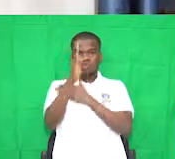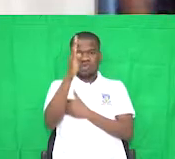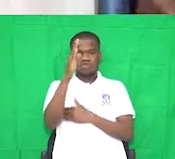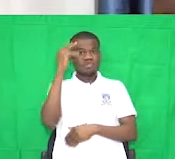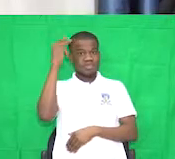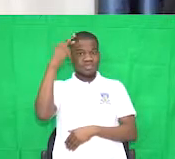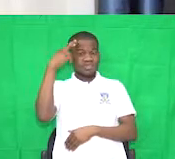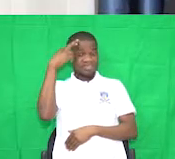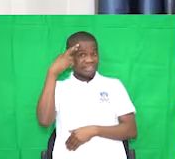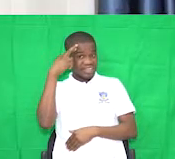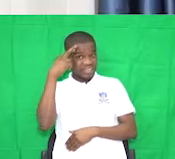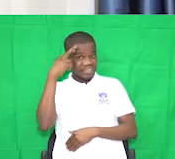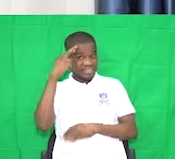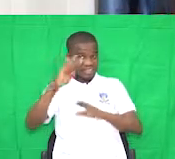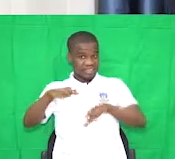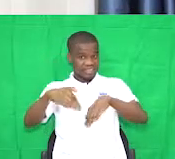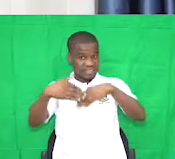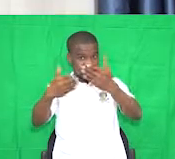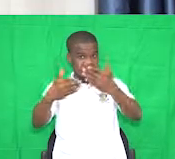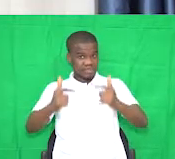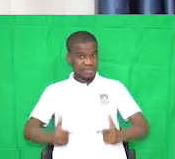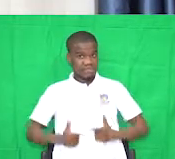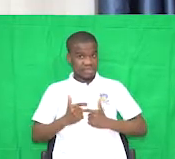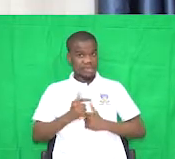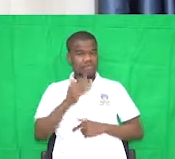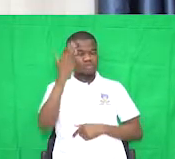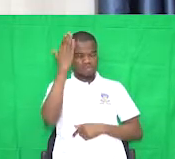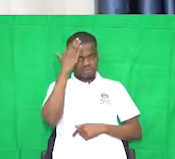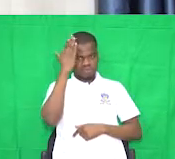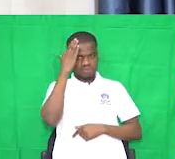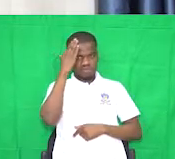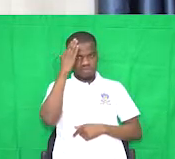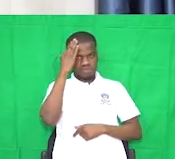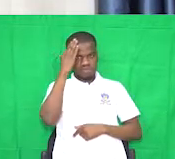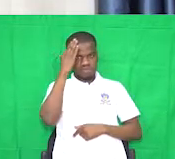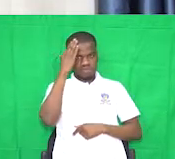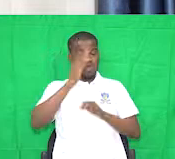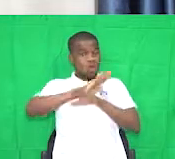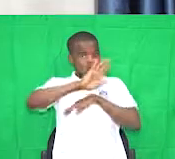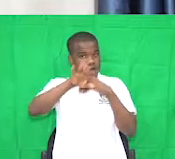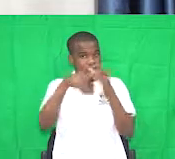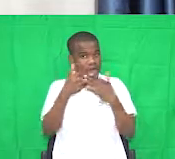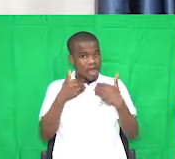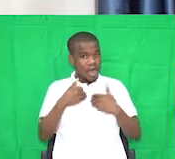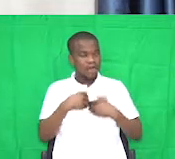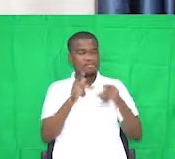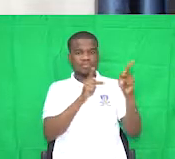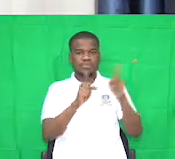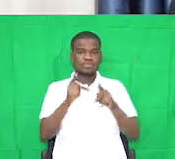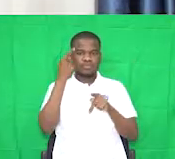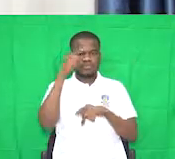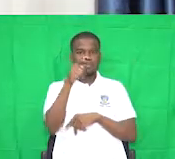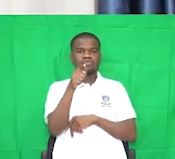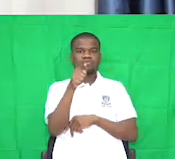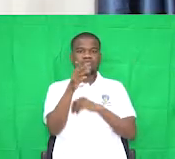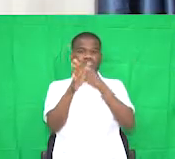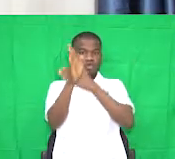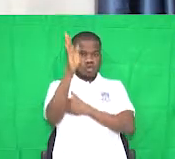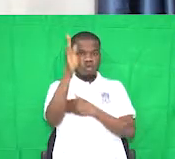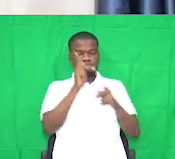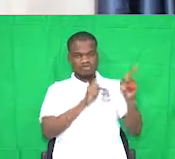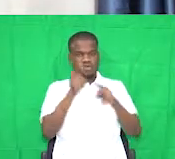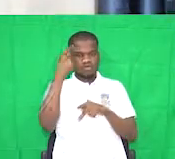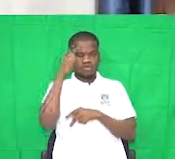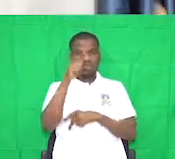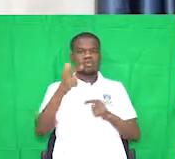me mpa ebo ni so nyame be bie ye ni ni atim ye dubutae no ho a onyame e de ye ba. And therefore Isaiah, when he encountered